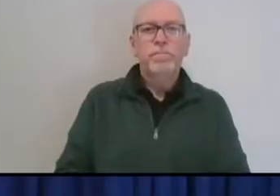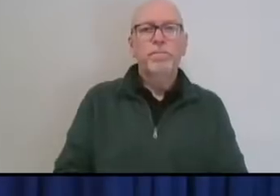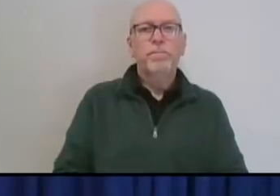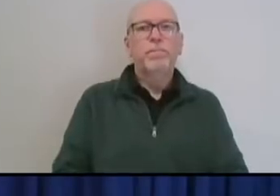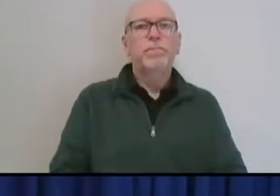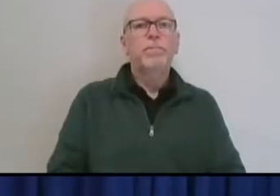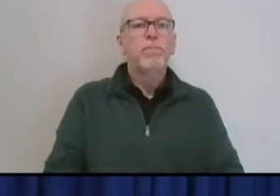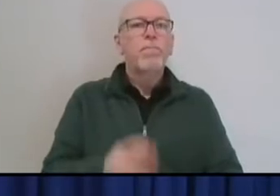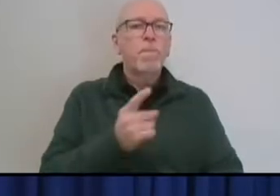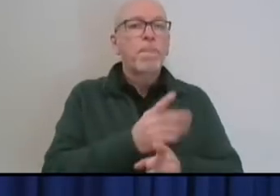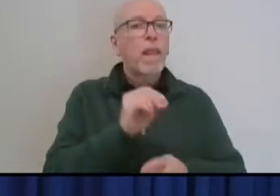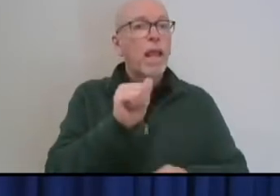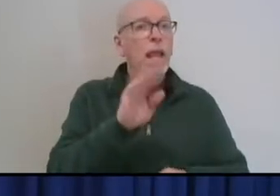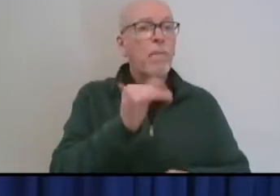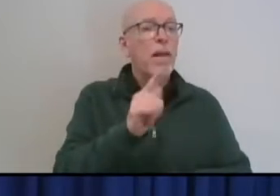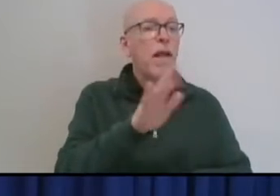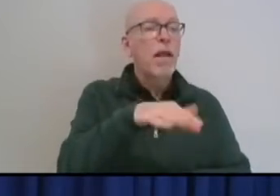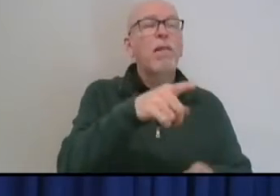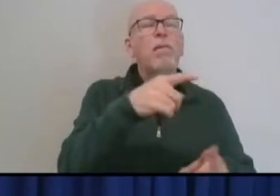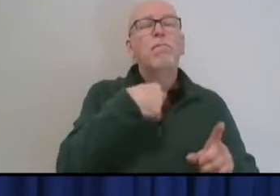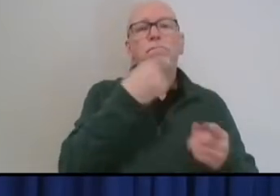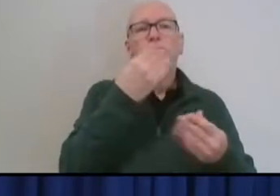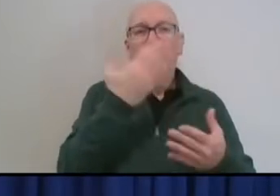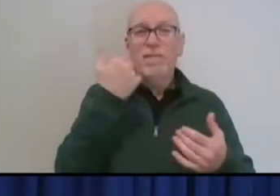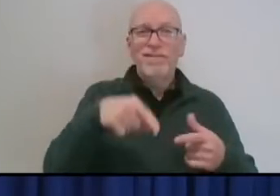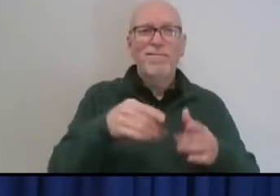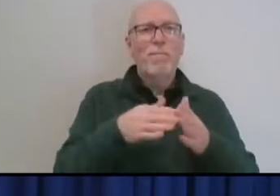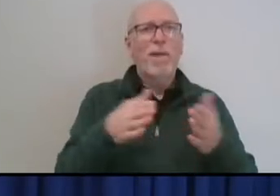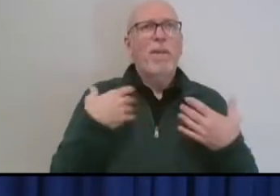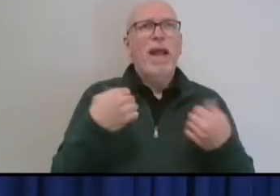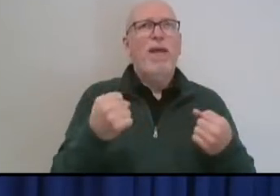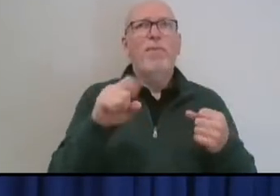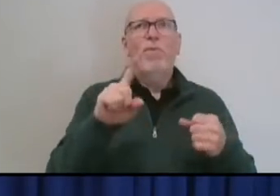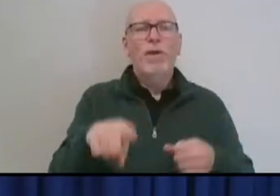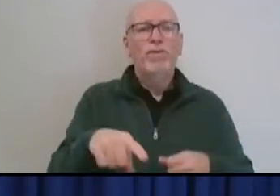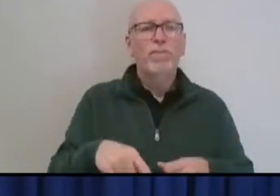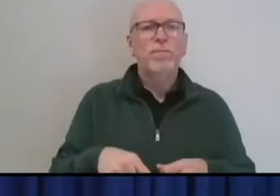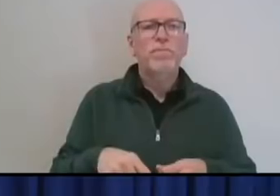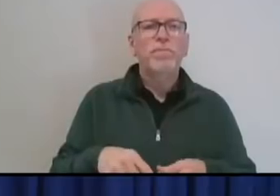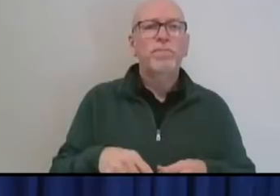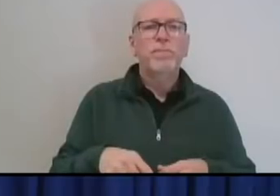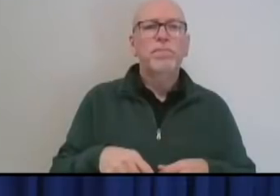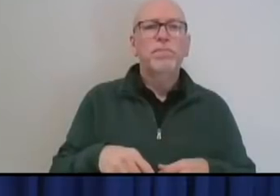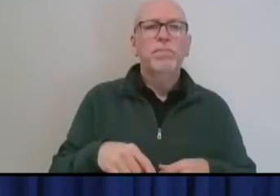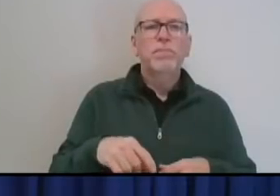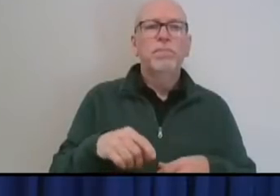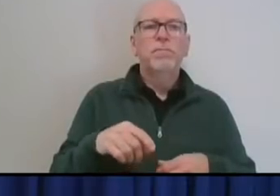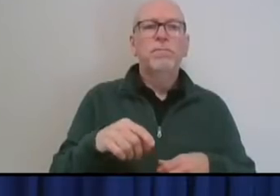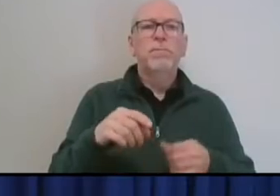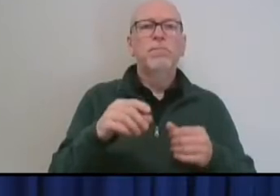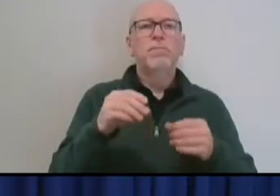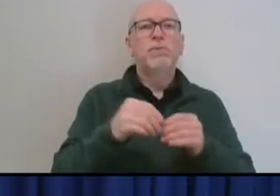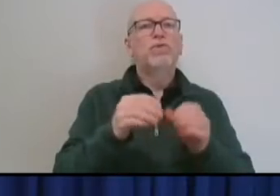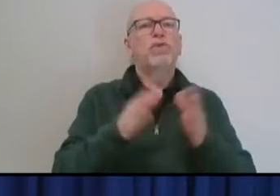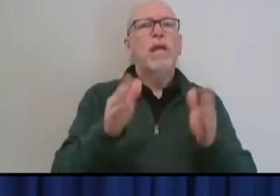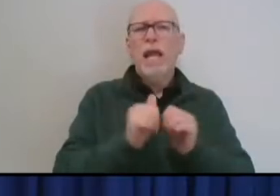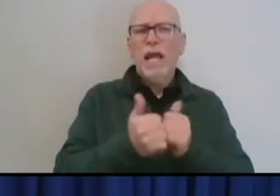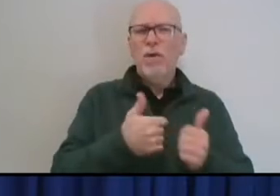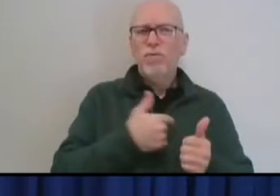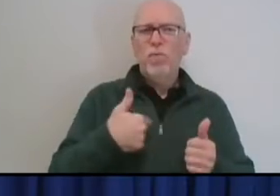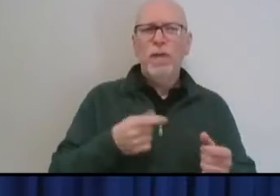the more important thing is, because this is a public health question at large, is how do we